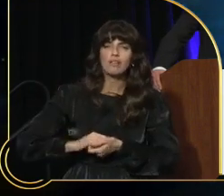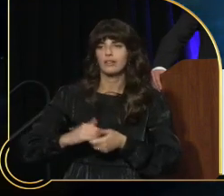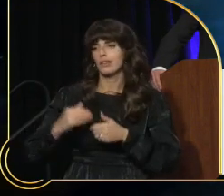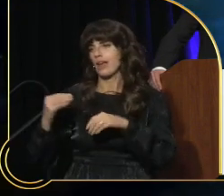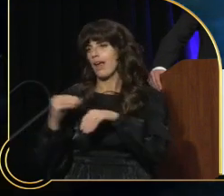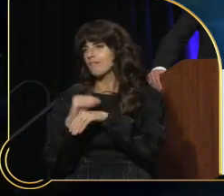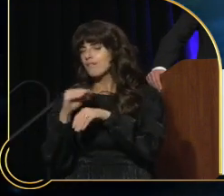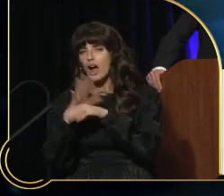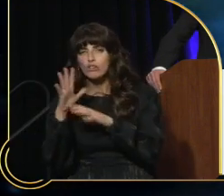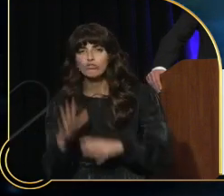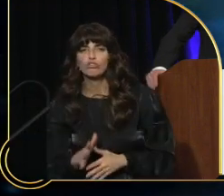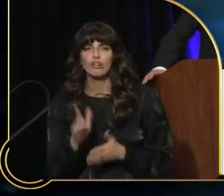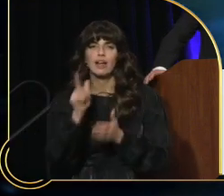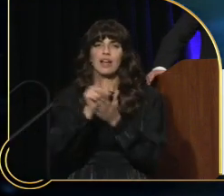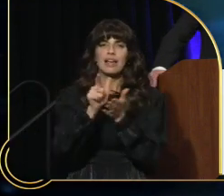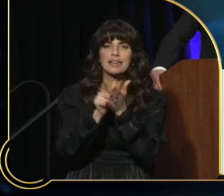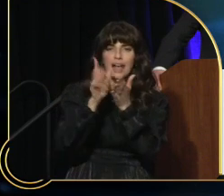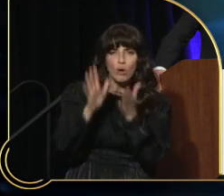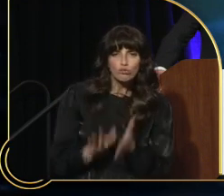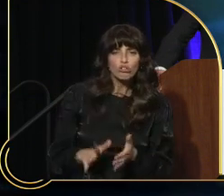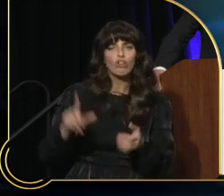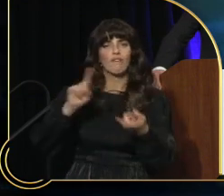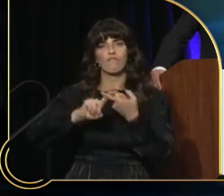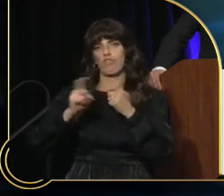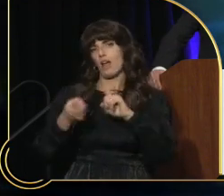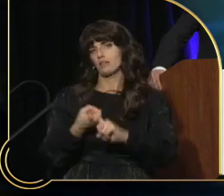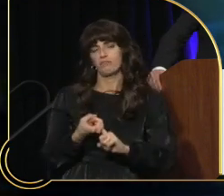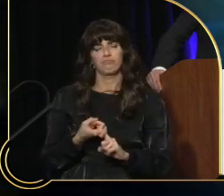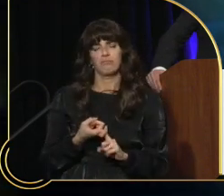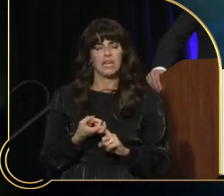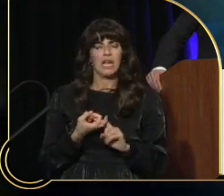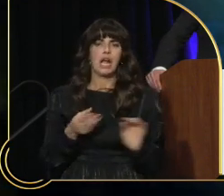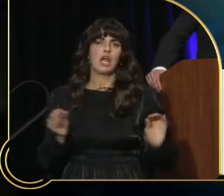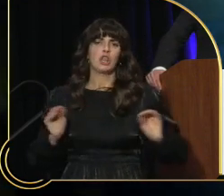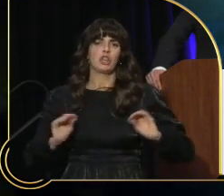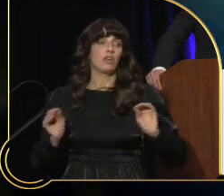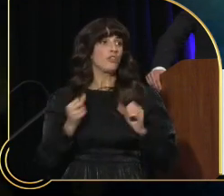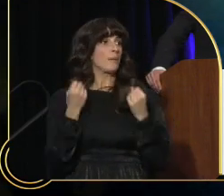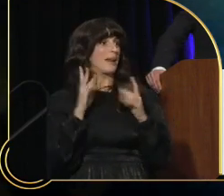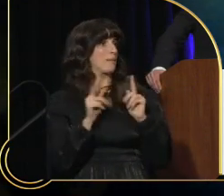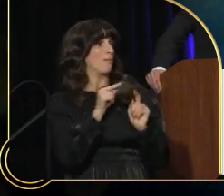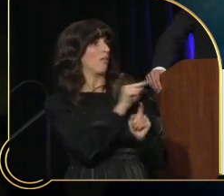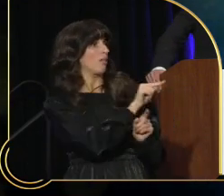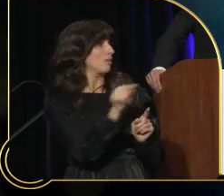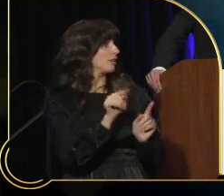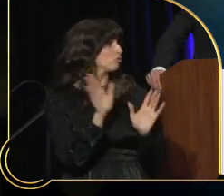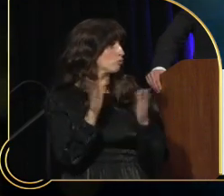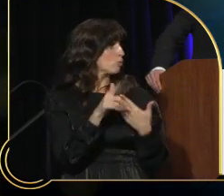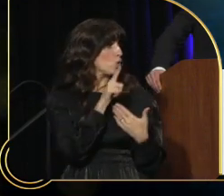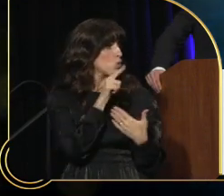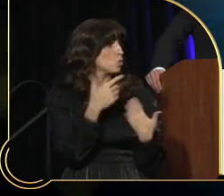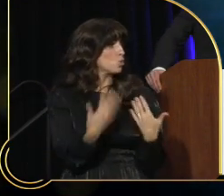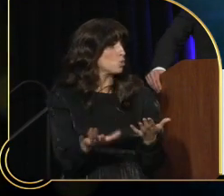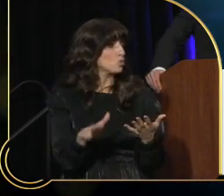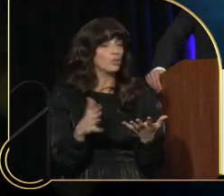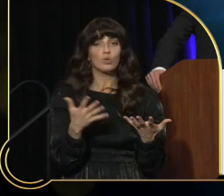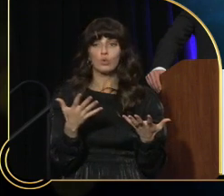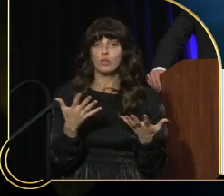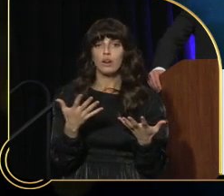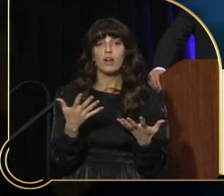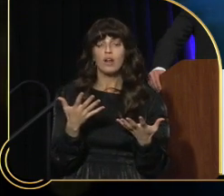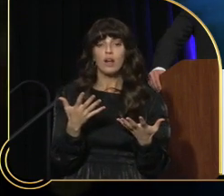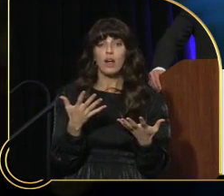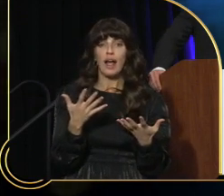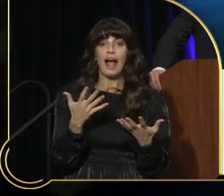and friend. There is no one, there are a lot of people in this room who have had a lot to do with